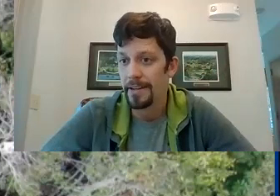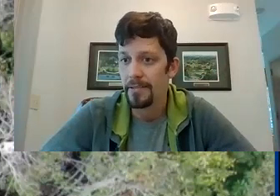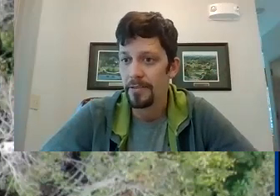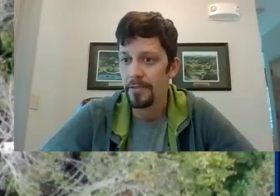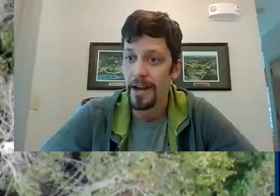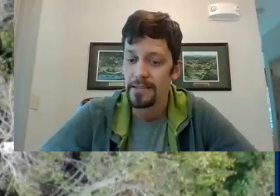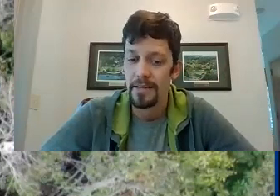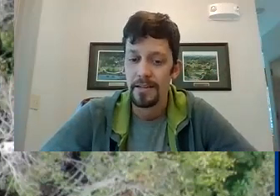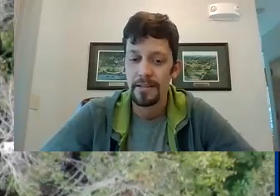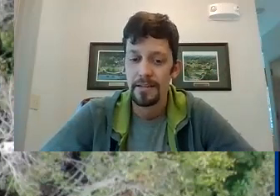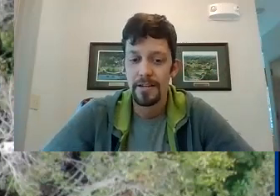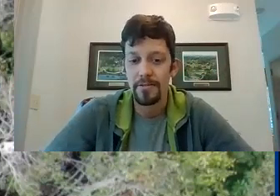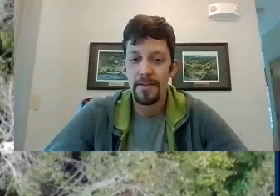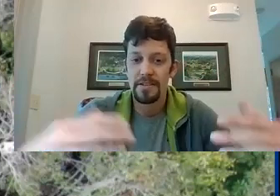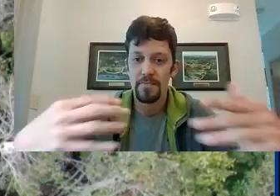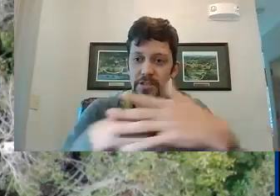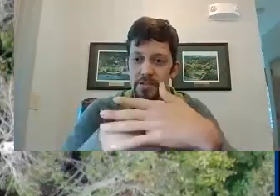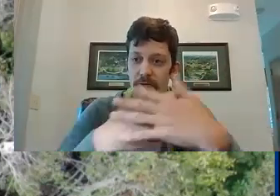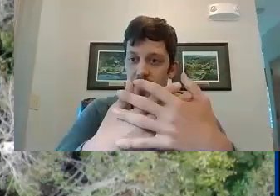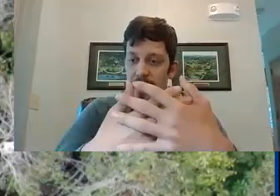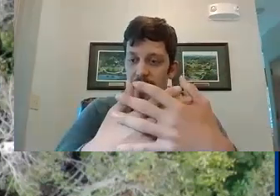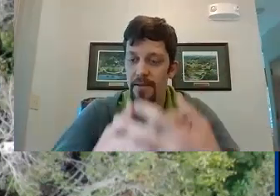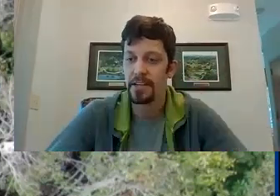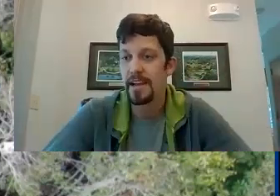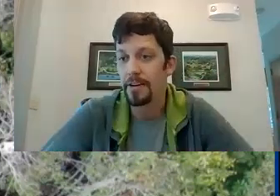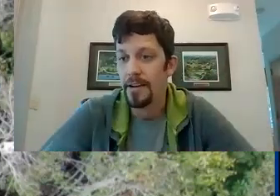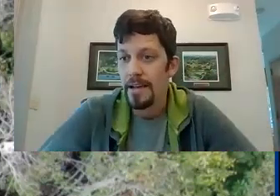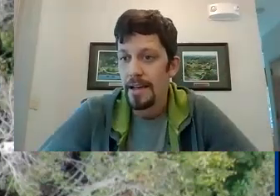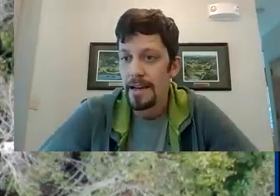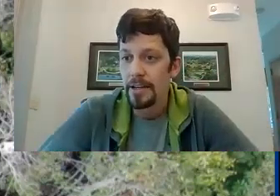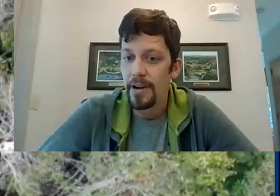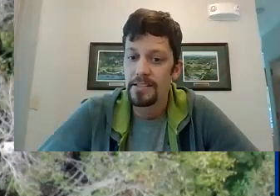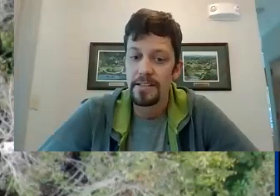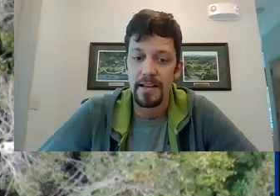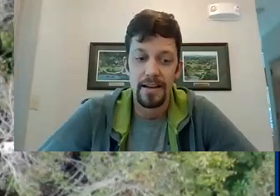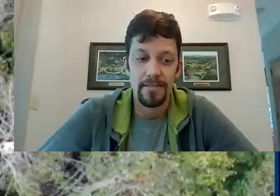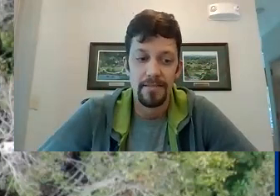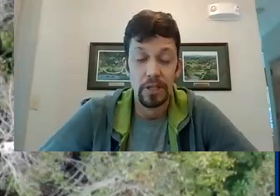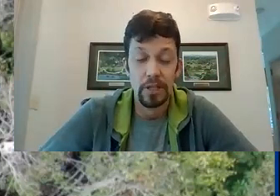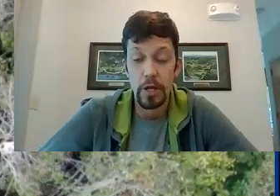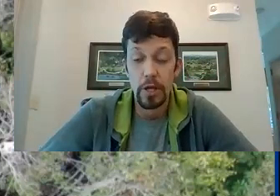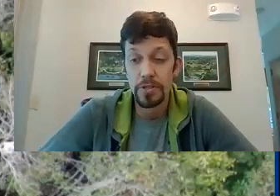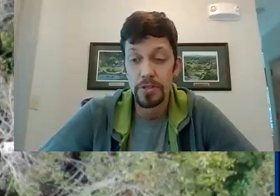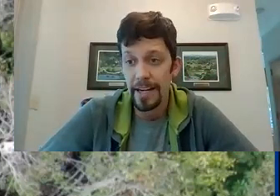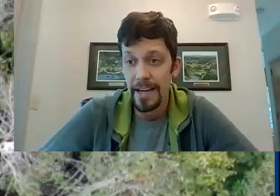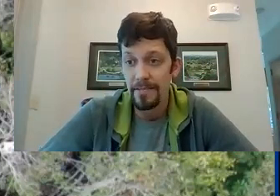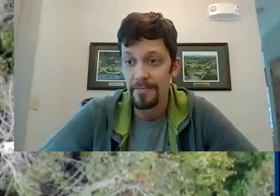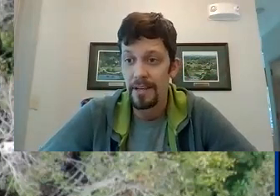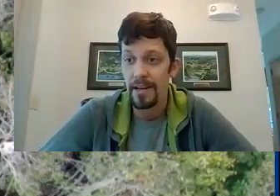on the Outer Banks. And so you have this mixture of water, and they kind of mix together, and it creates this low